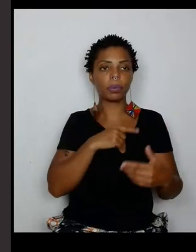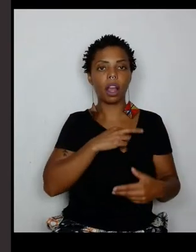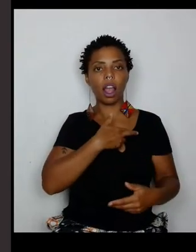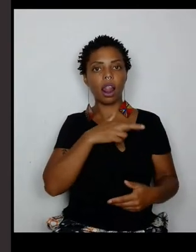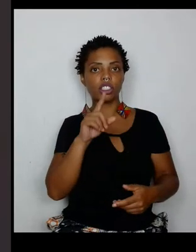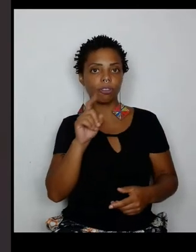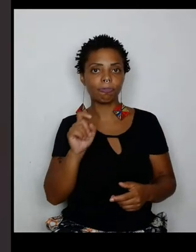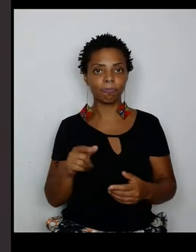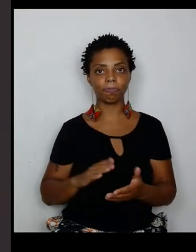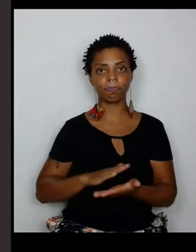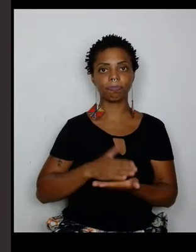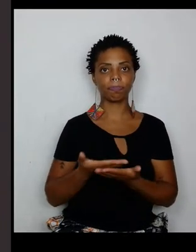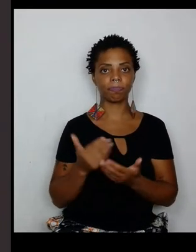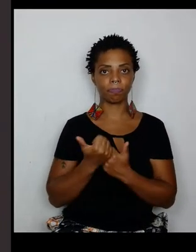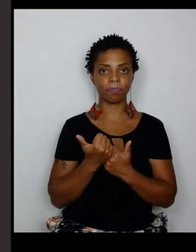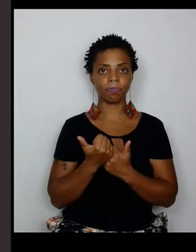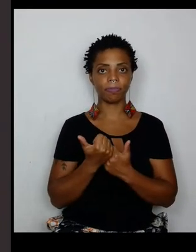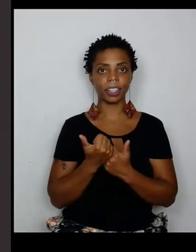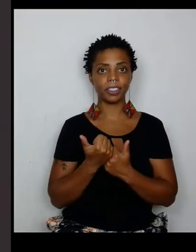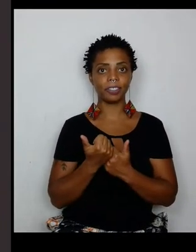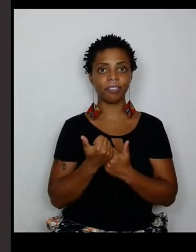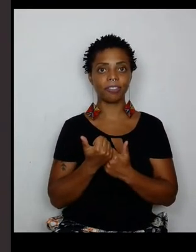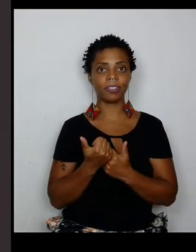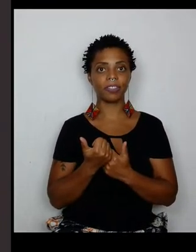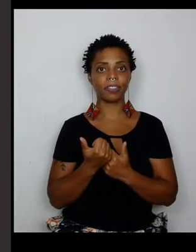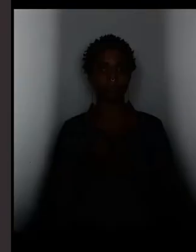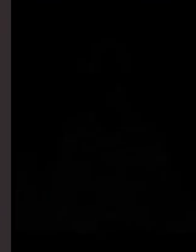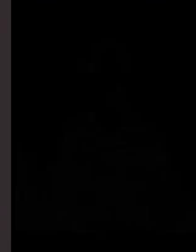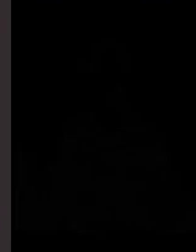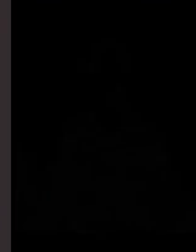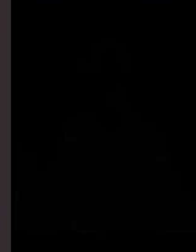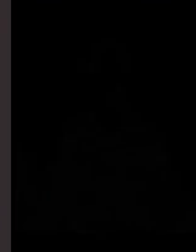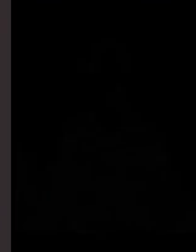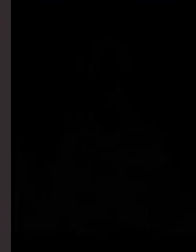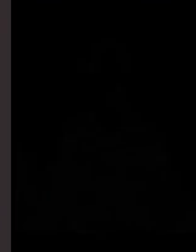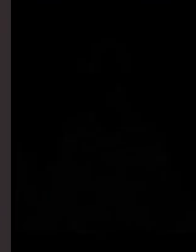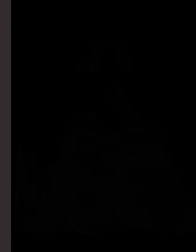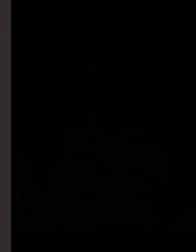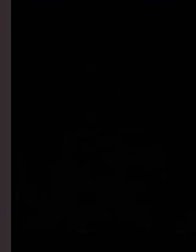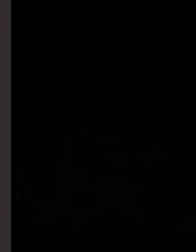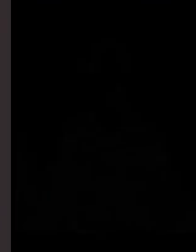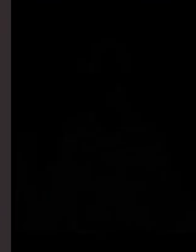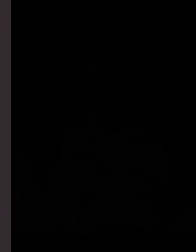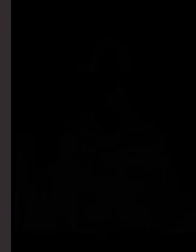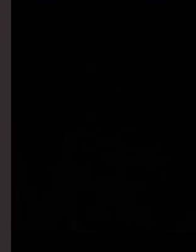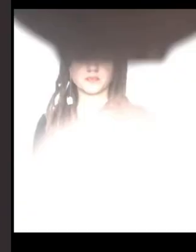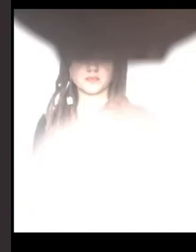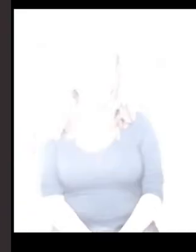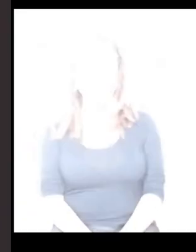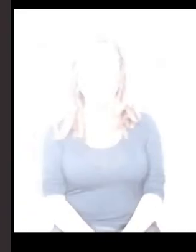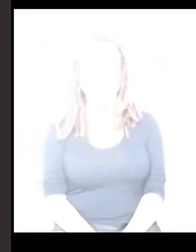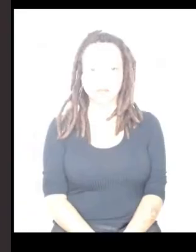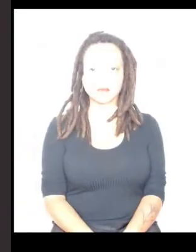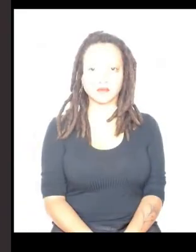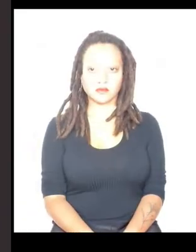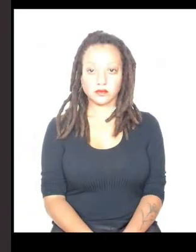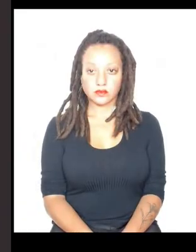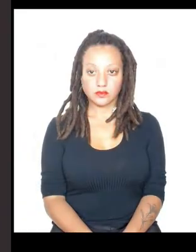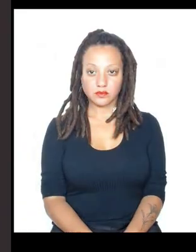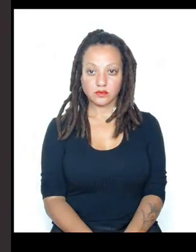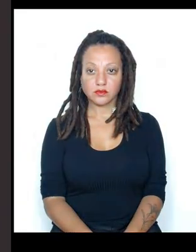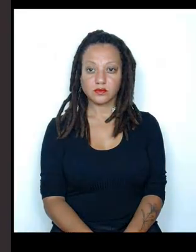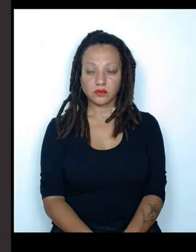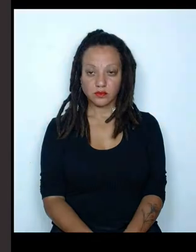polychromed wooden crucifix that the artist had seen in the rustic chapel of tremolo near ponte ven the painting is purposely crude and